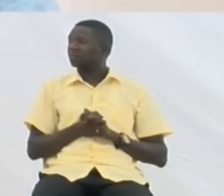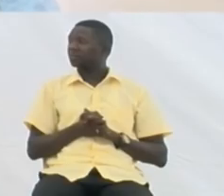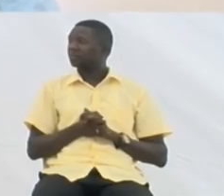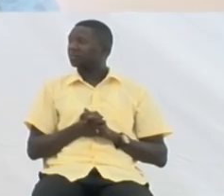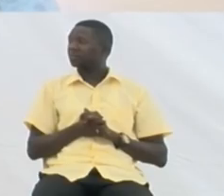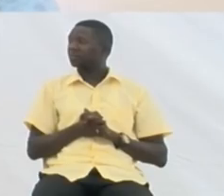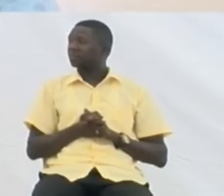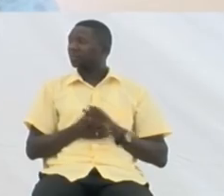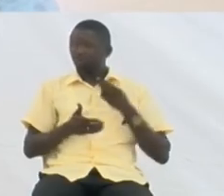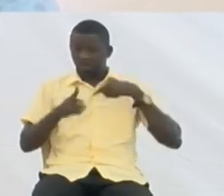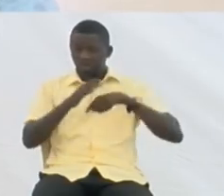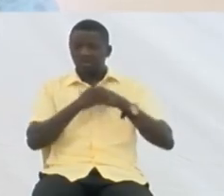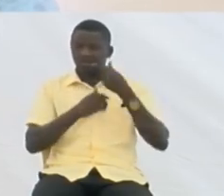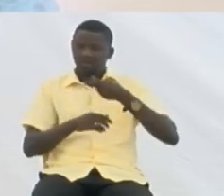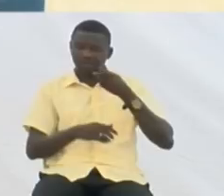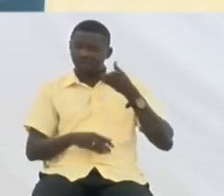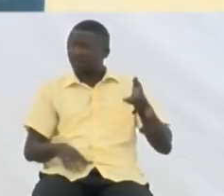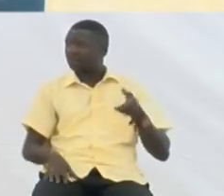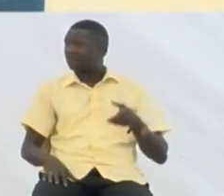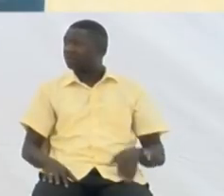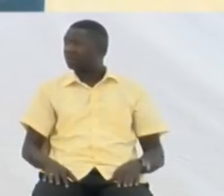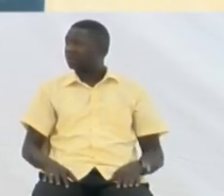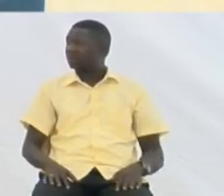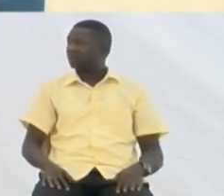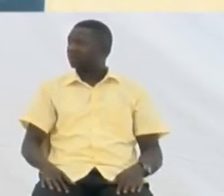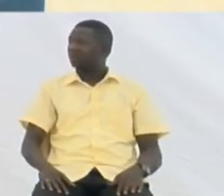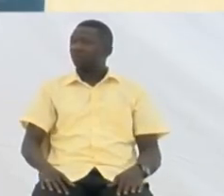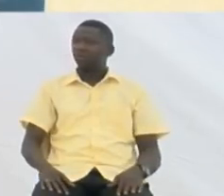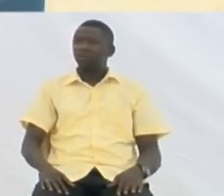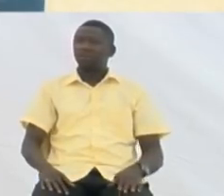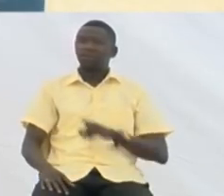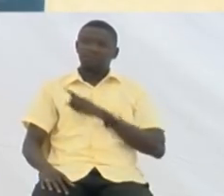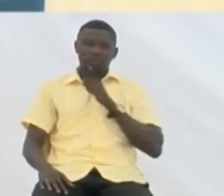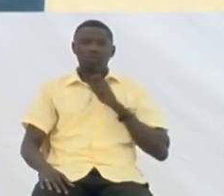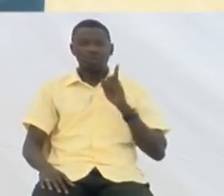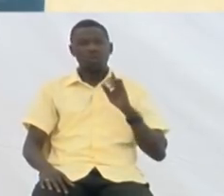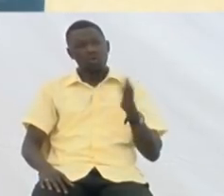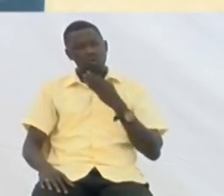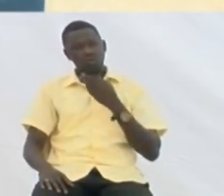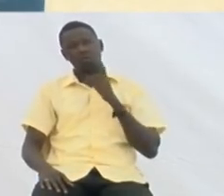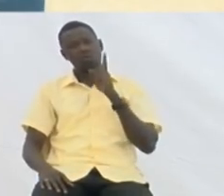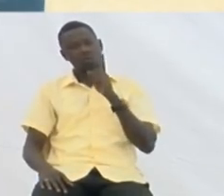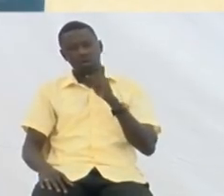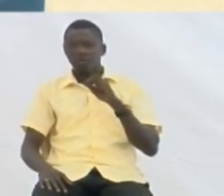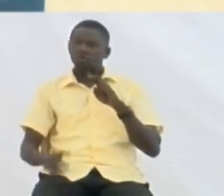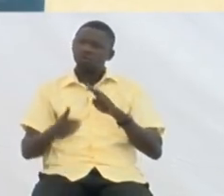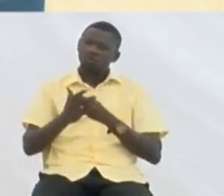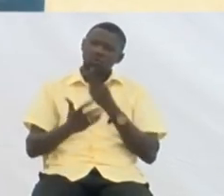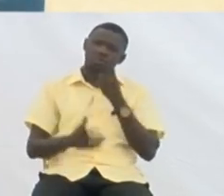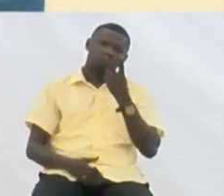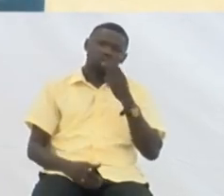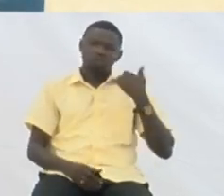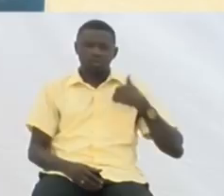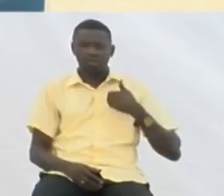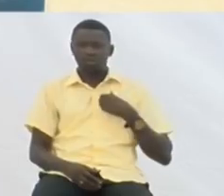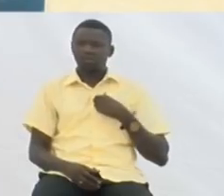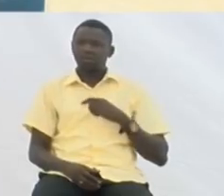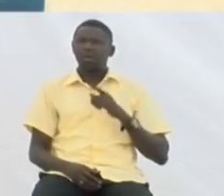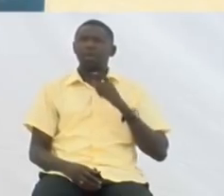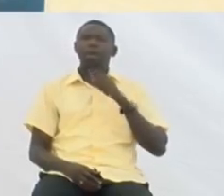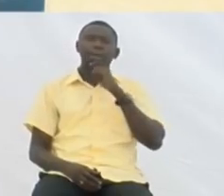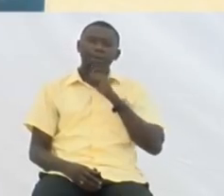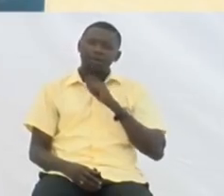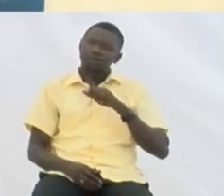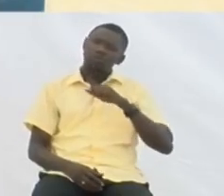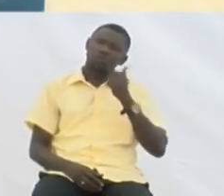it was in the village. They will come with one or two people,